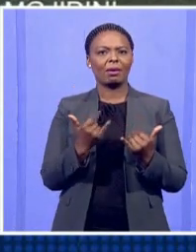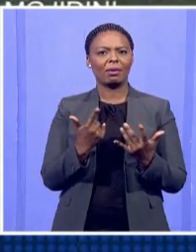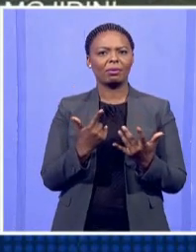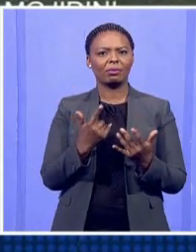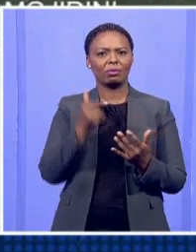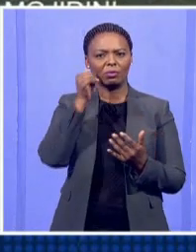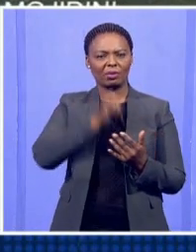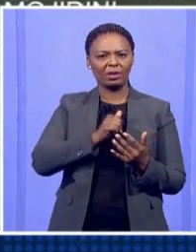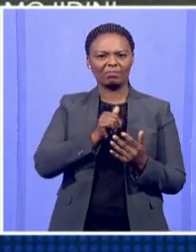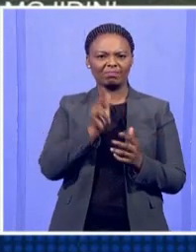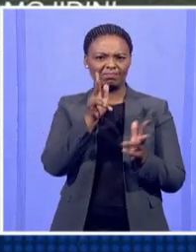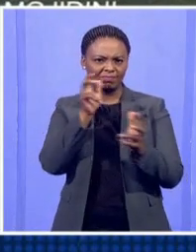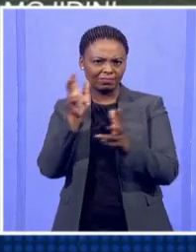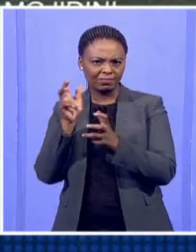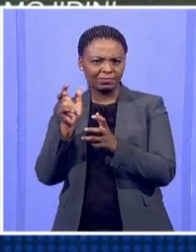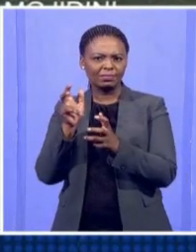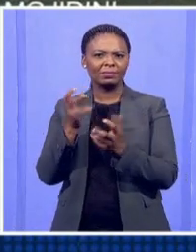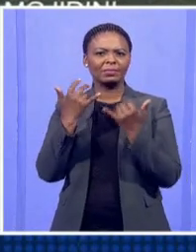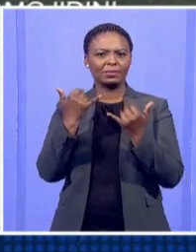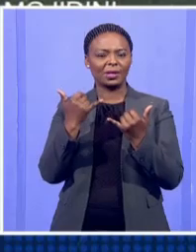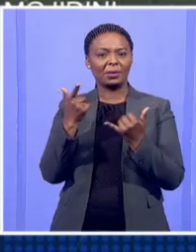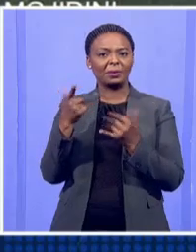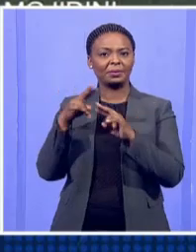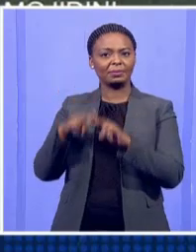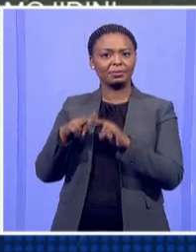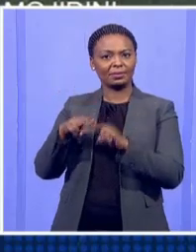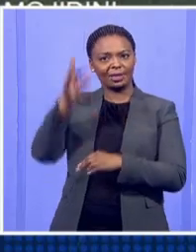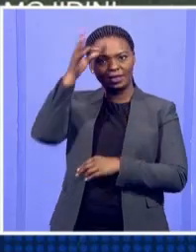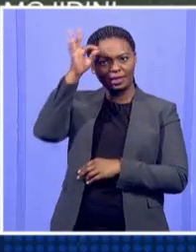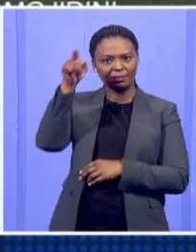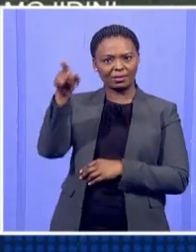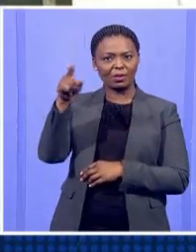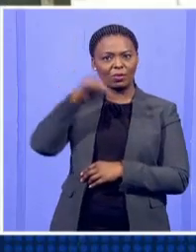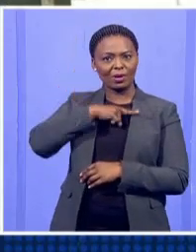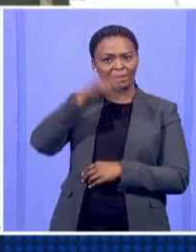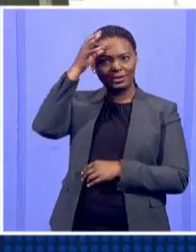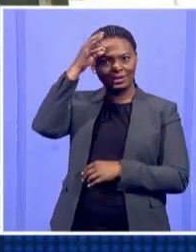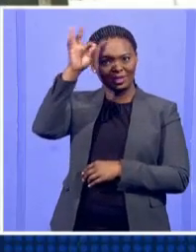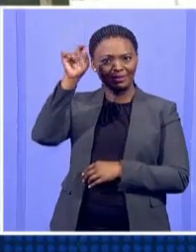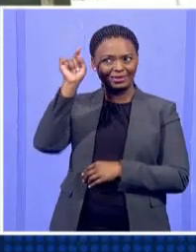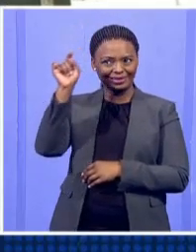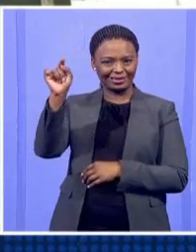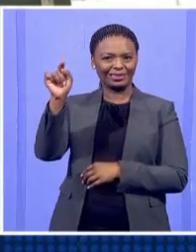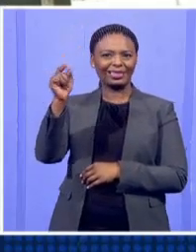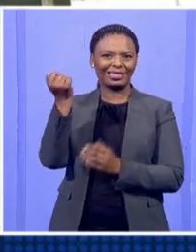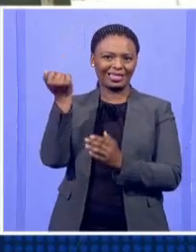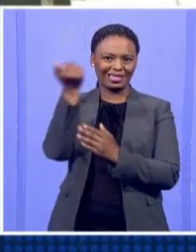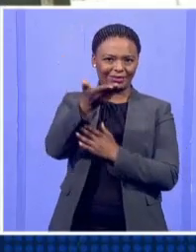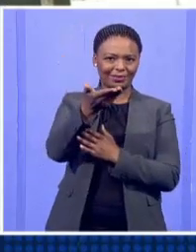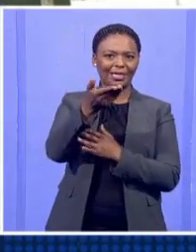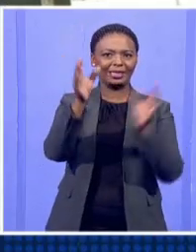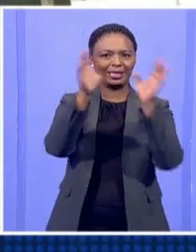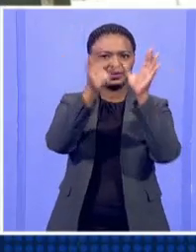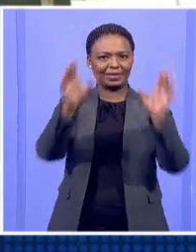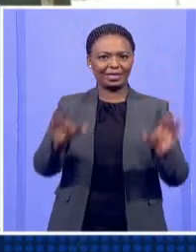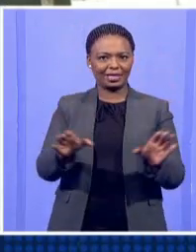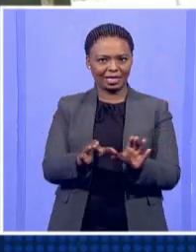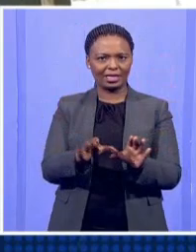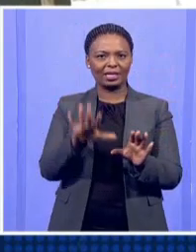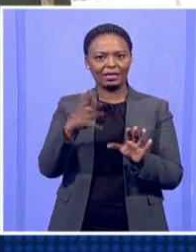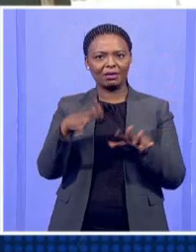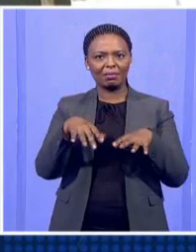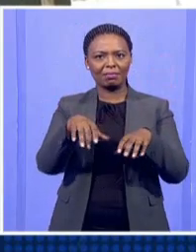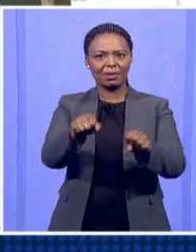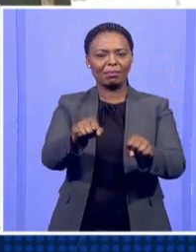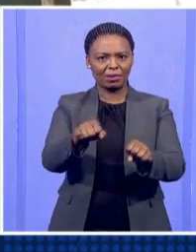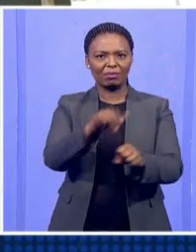bug lies now stops with government, because government is the one that issues certificates for people who are supposed to